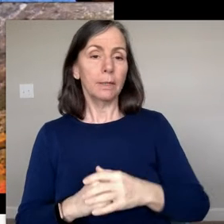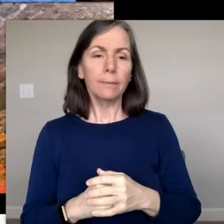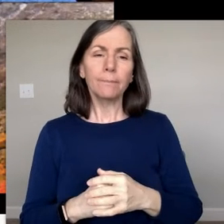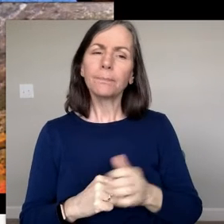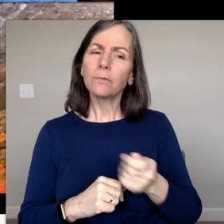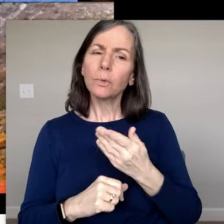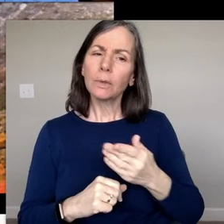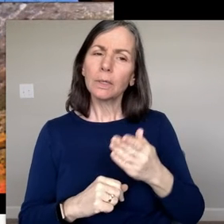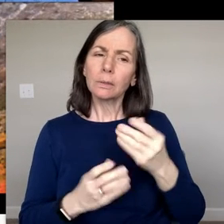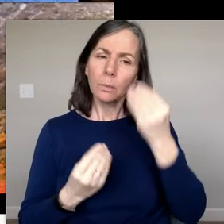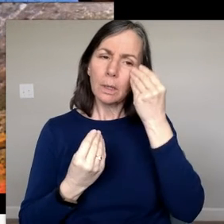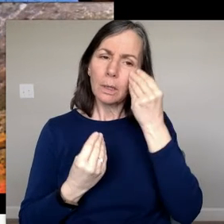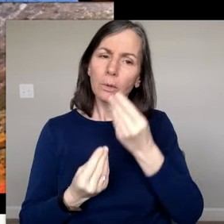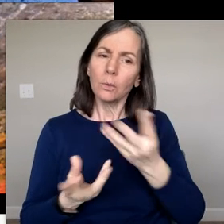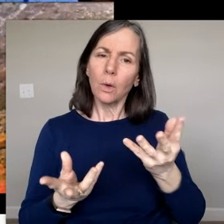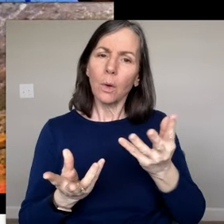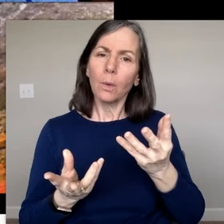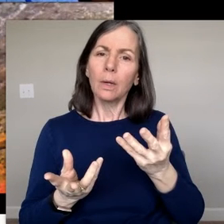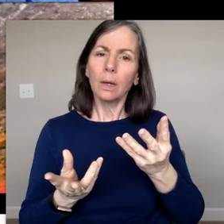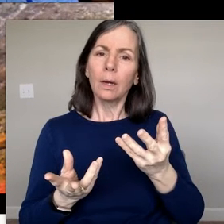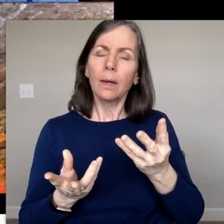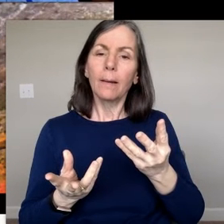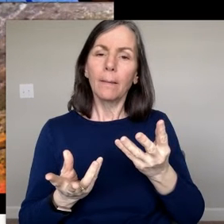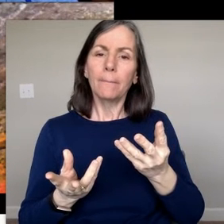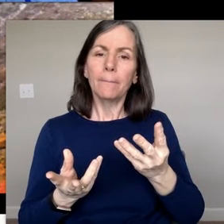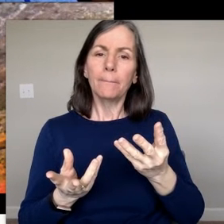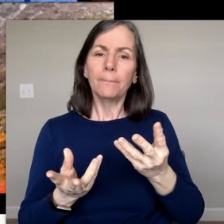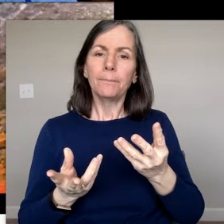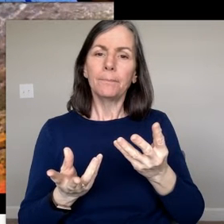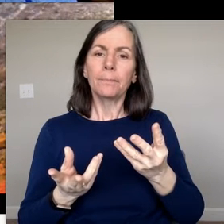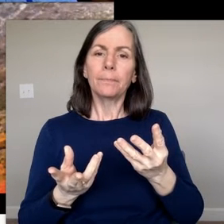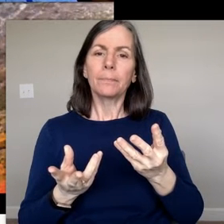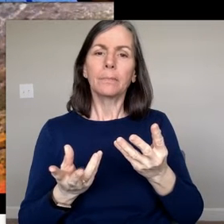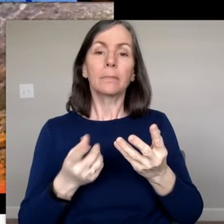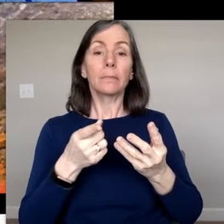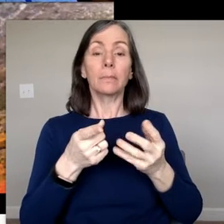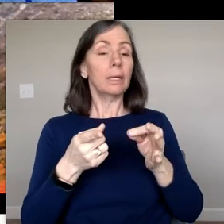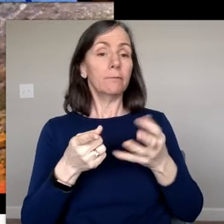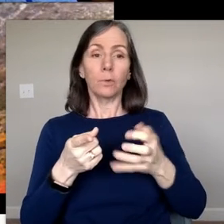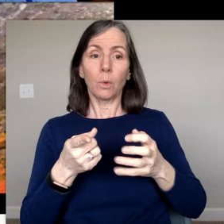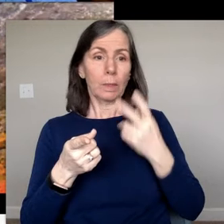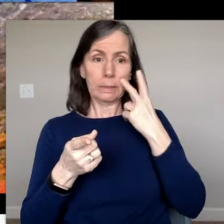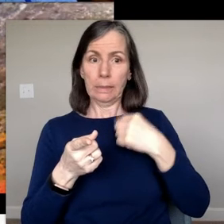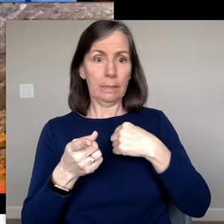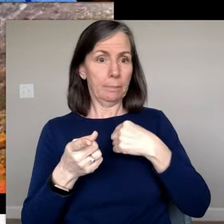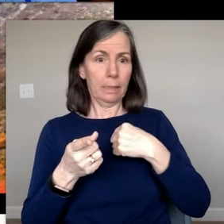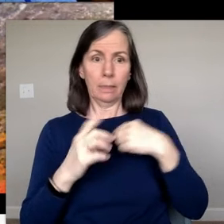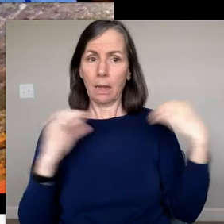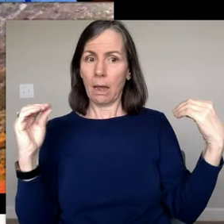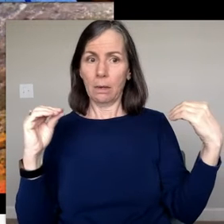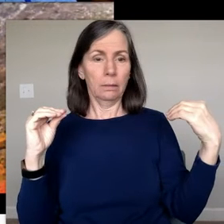out. If you do not want yourself shown on video, you can click on this camera